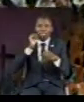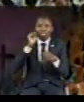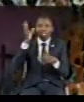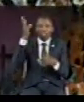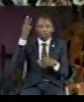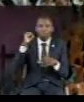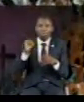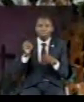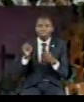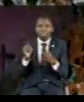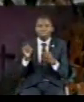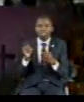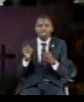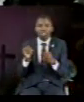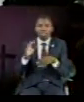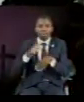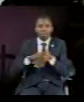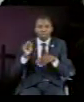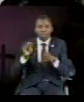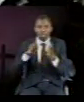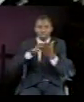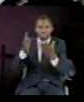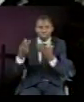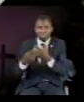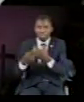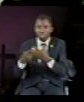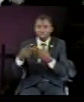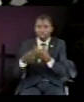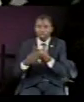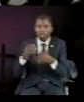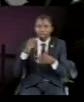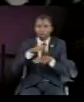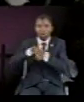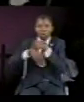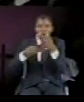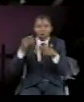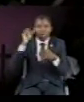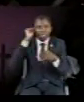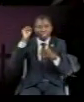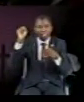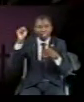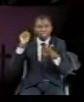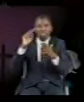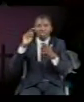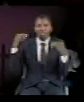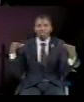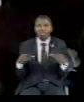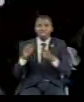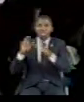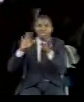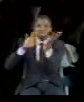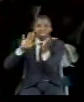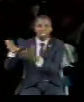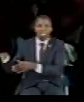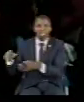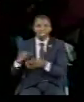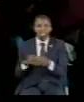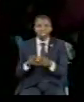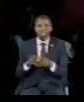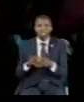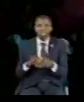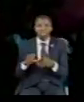day like that, all his pains were gone. Now let's take you to West Africa